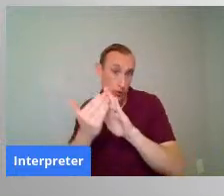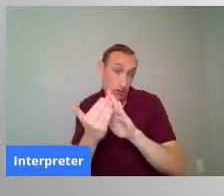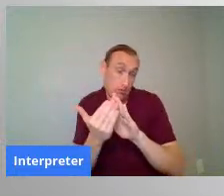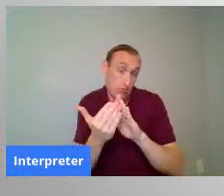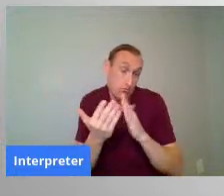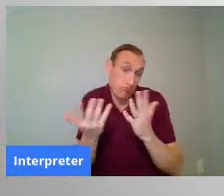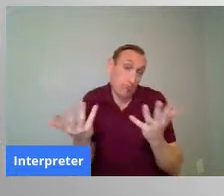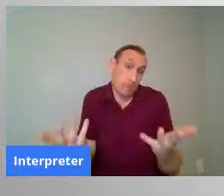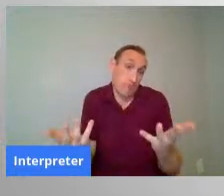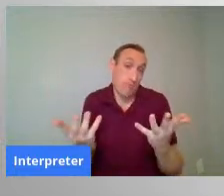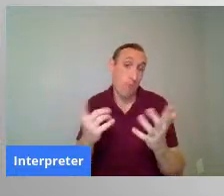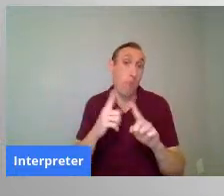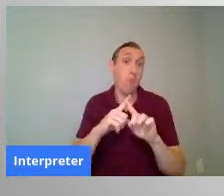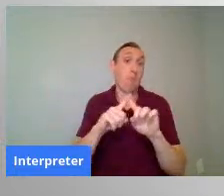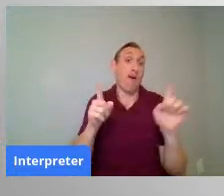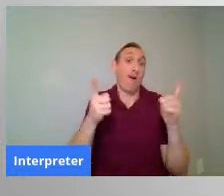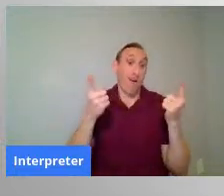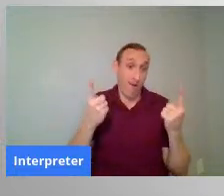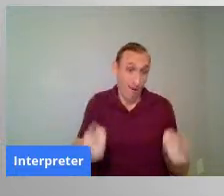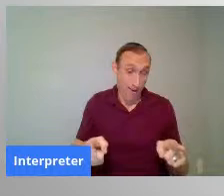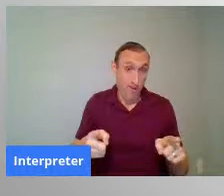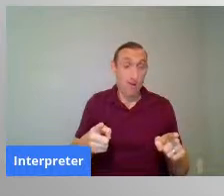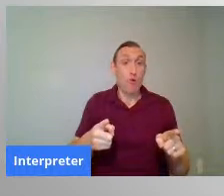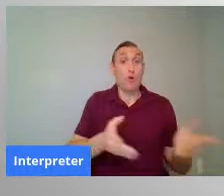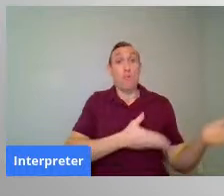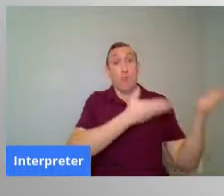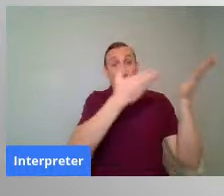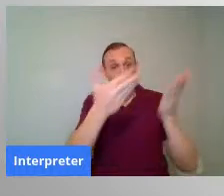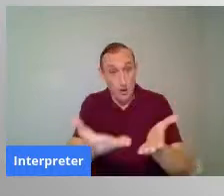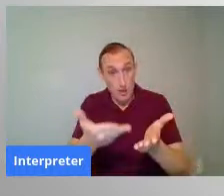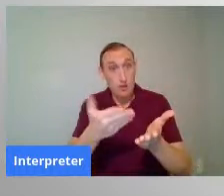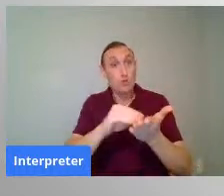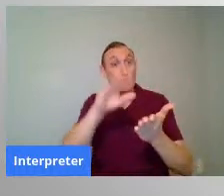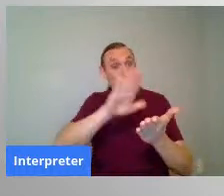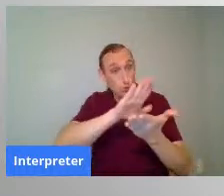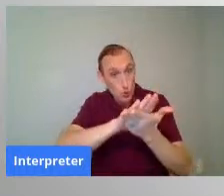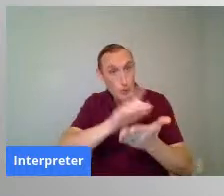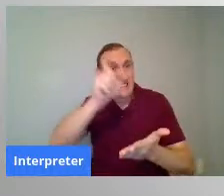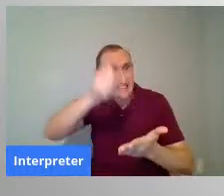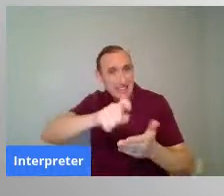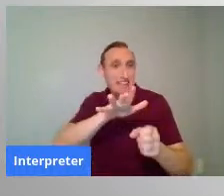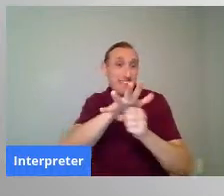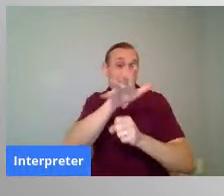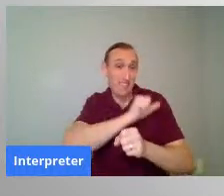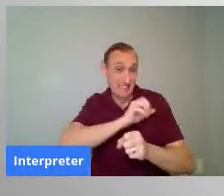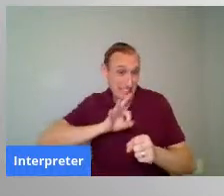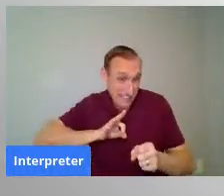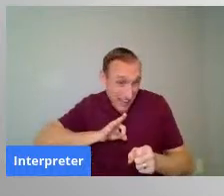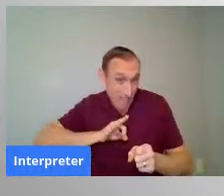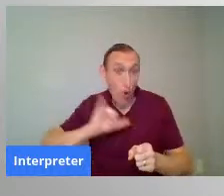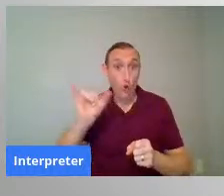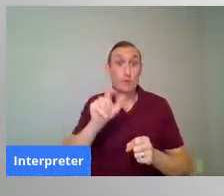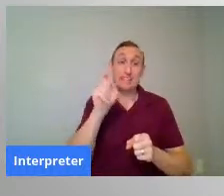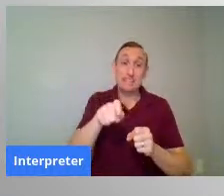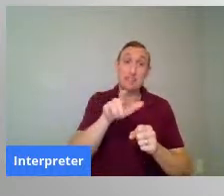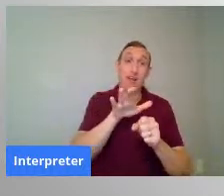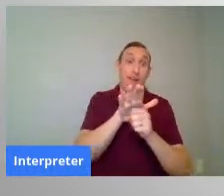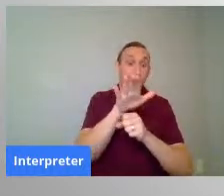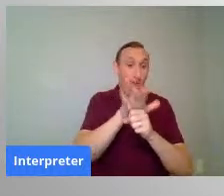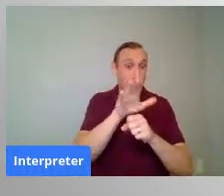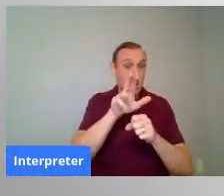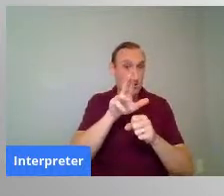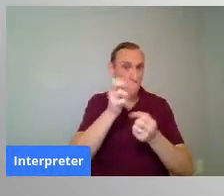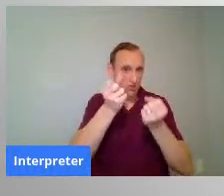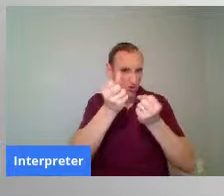but we get them to school and we have to have someone to teach them there, and we have to be able to get them there. And so I think that's the part we're trying